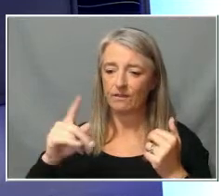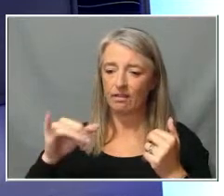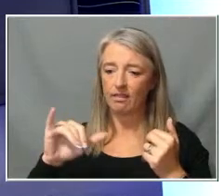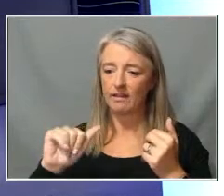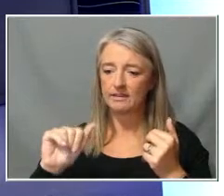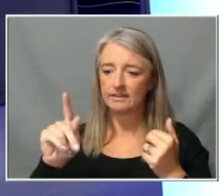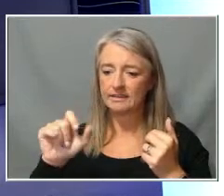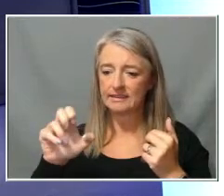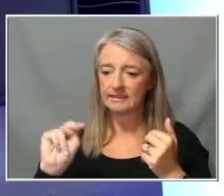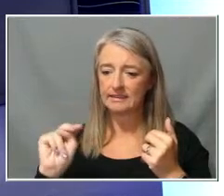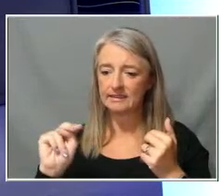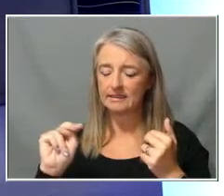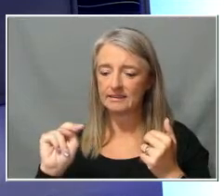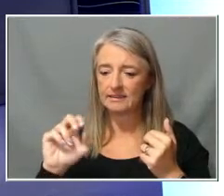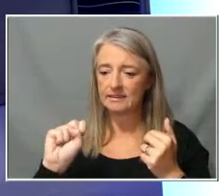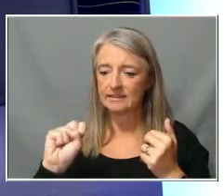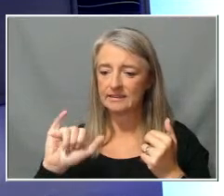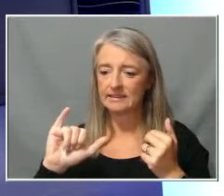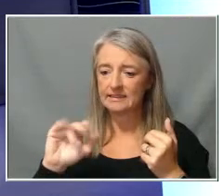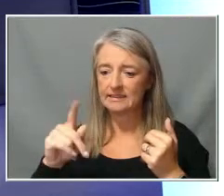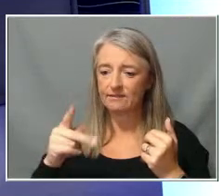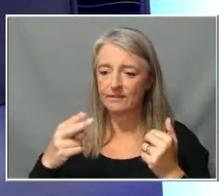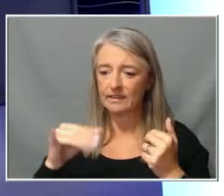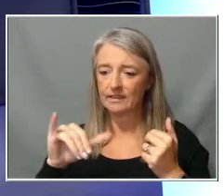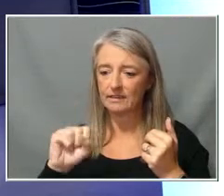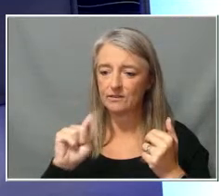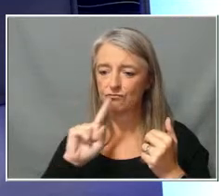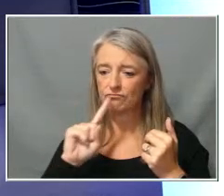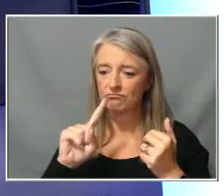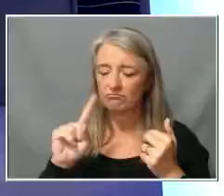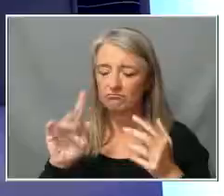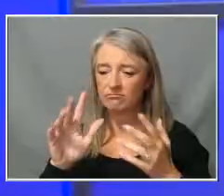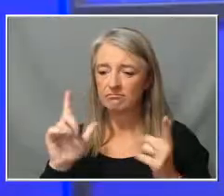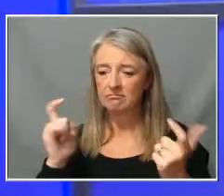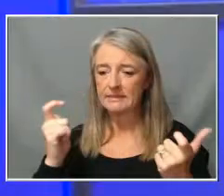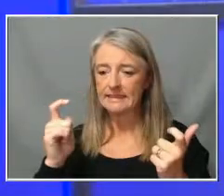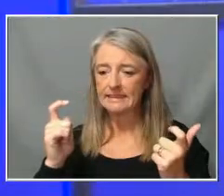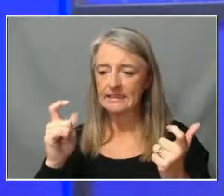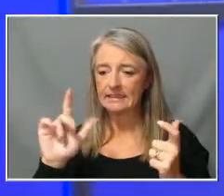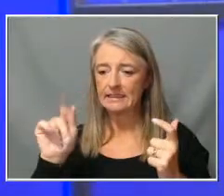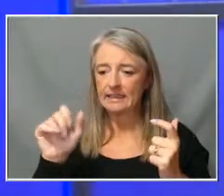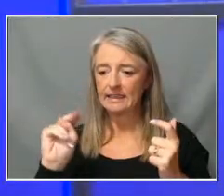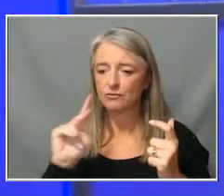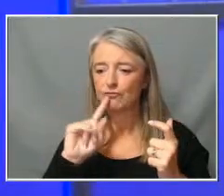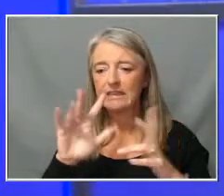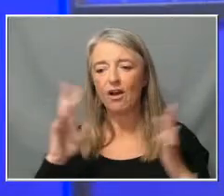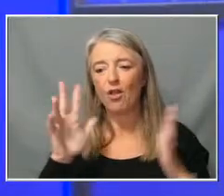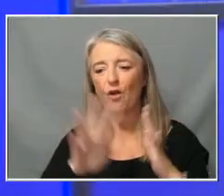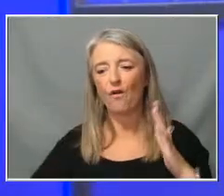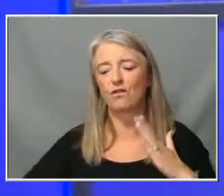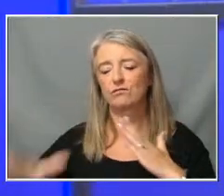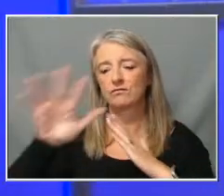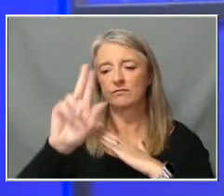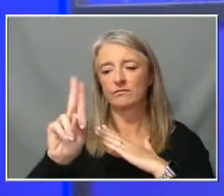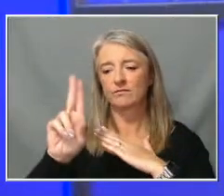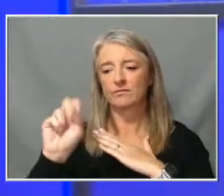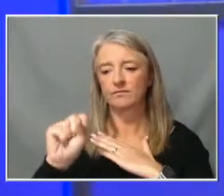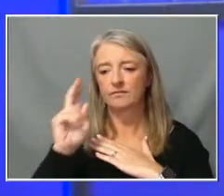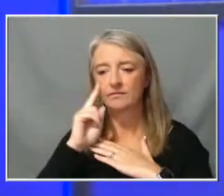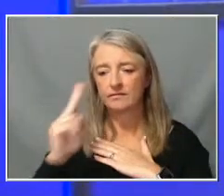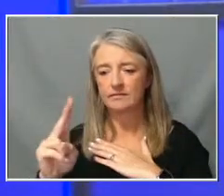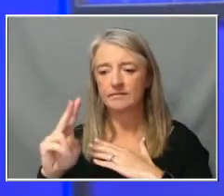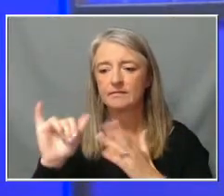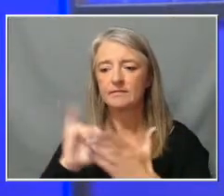syphilis is pretty prevalent in Kansas right now. Yeah, I mean, it's really prevalent all over the United States. We are seeing the numbers of syphilis